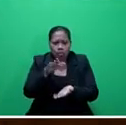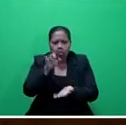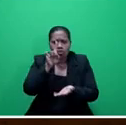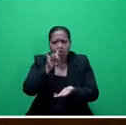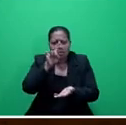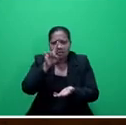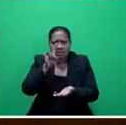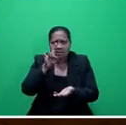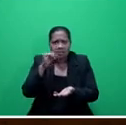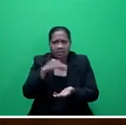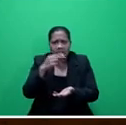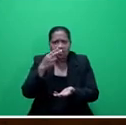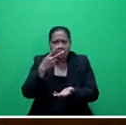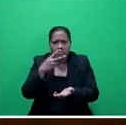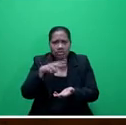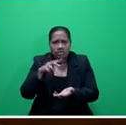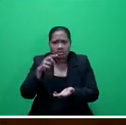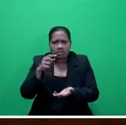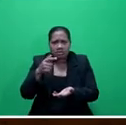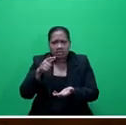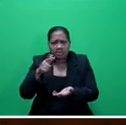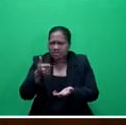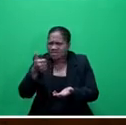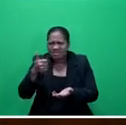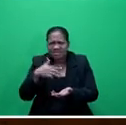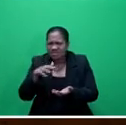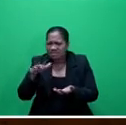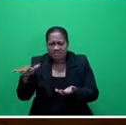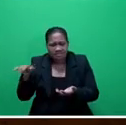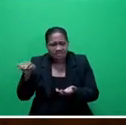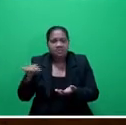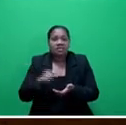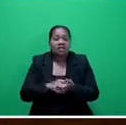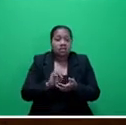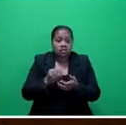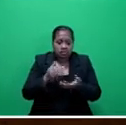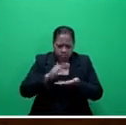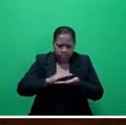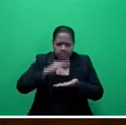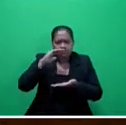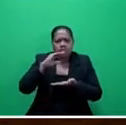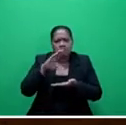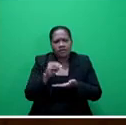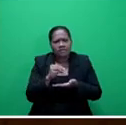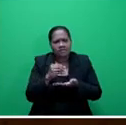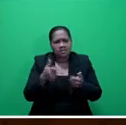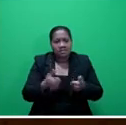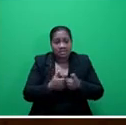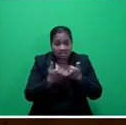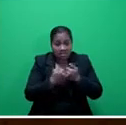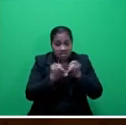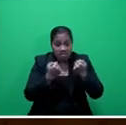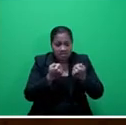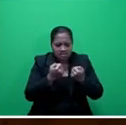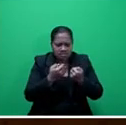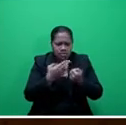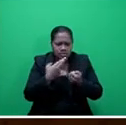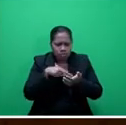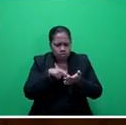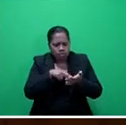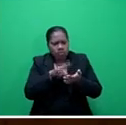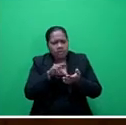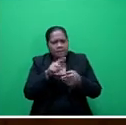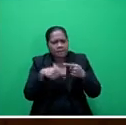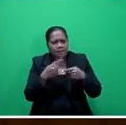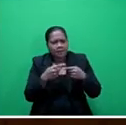120,671. The committee is concerned with the increased rate of accident being recorded and the volume of vehicles on our